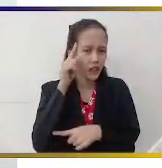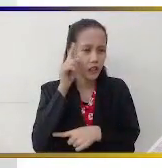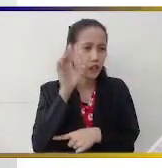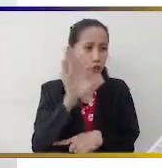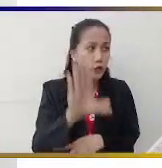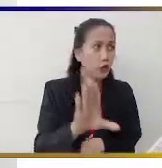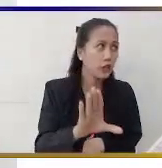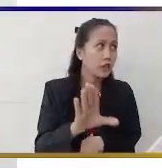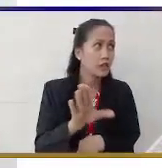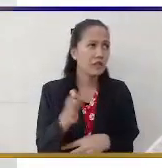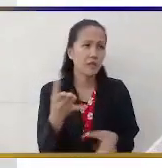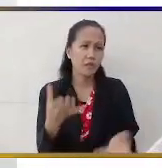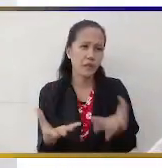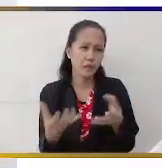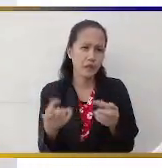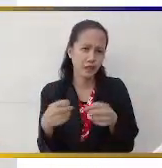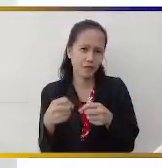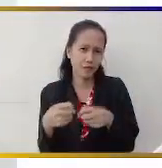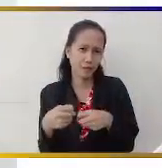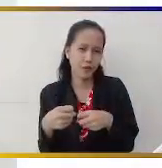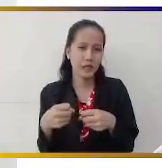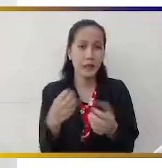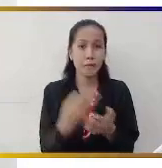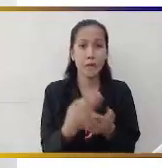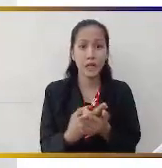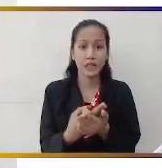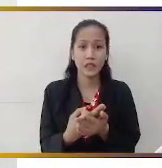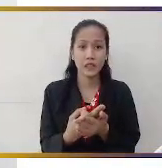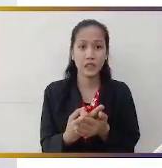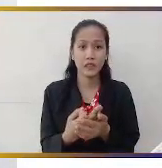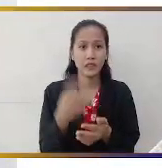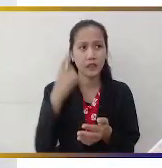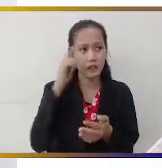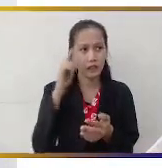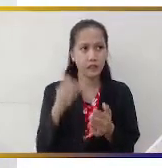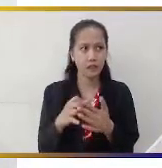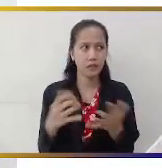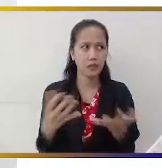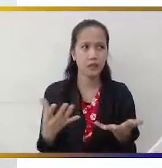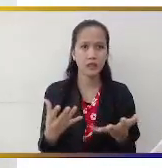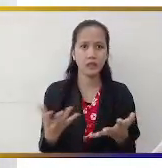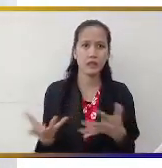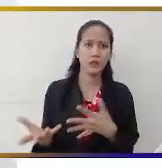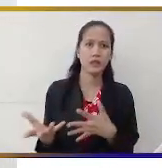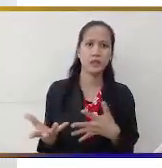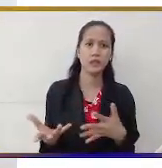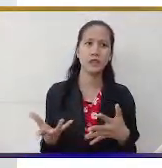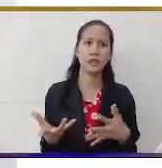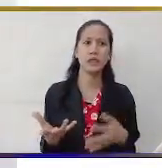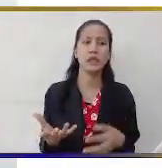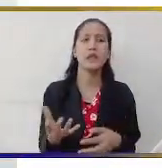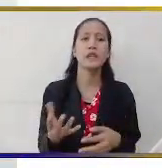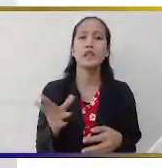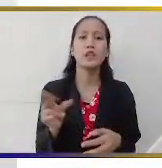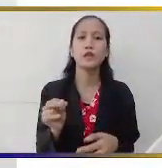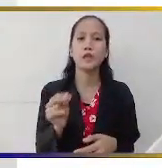it? Do you want it? Do you want God's blessings? Do you want your children